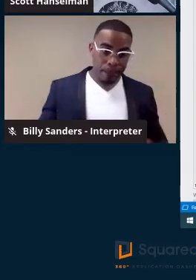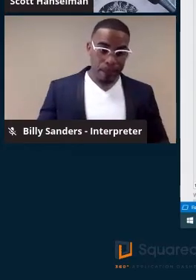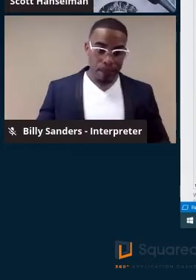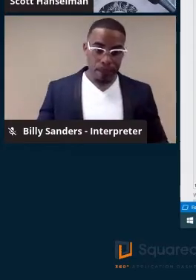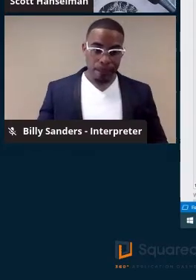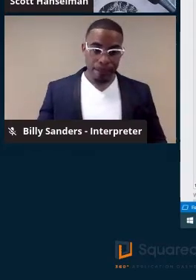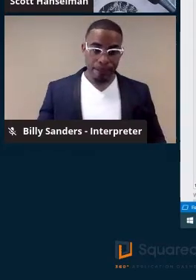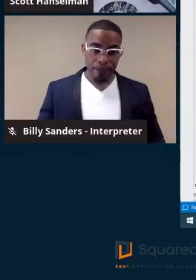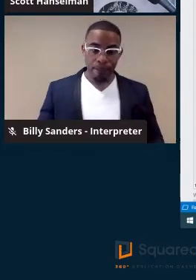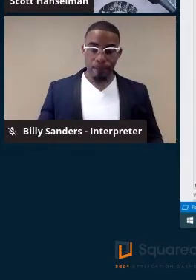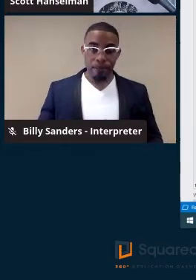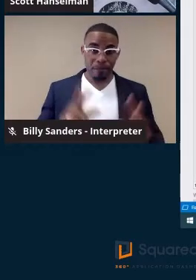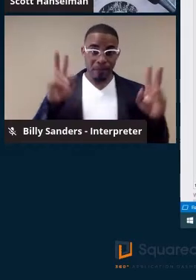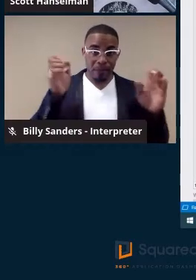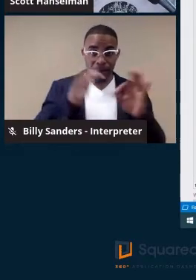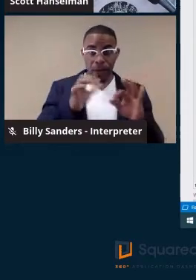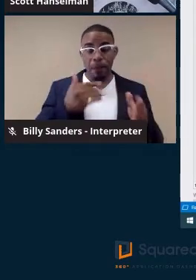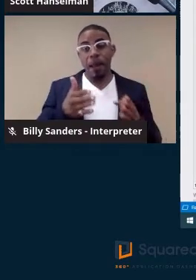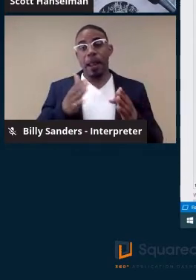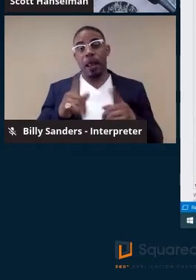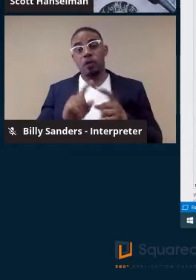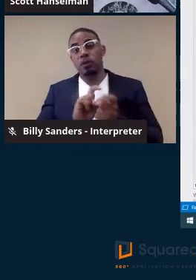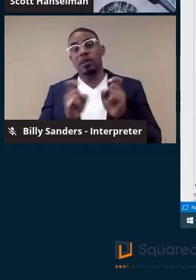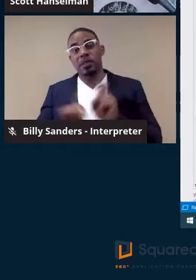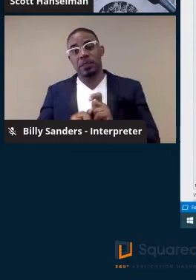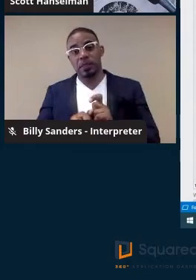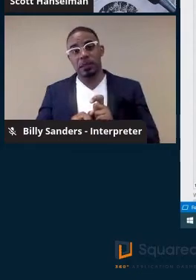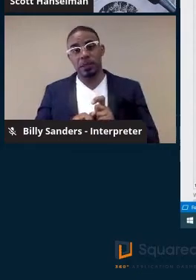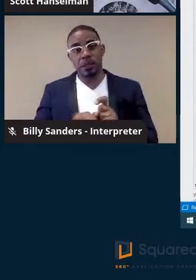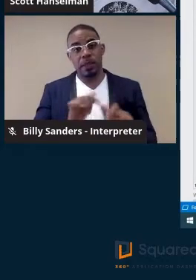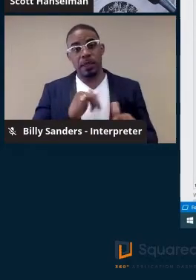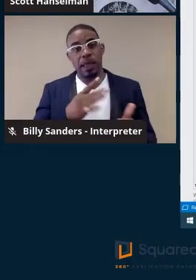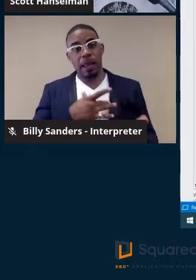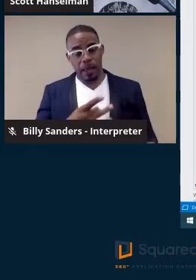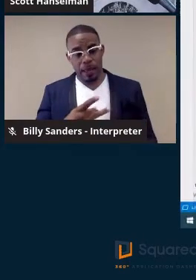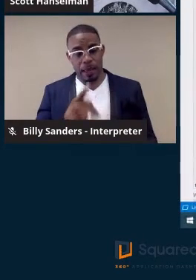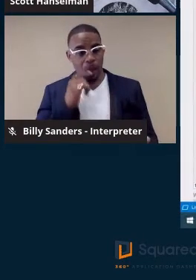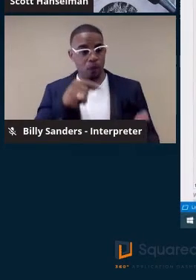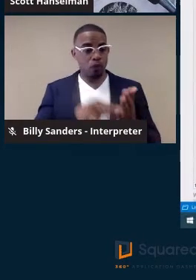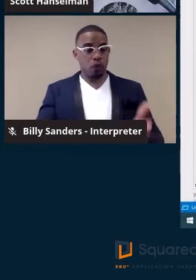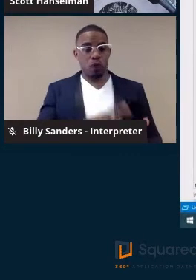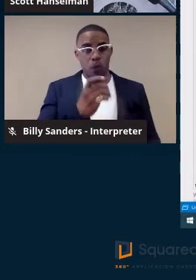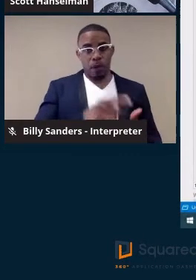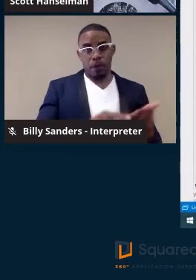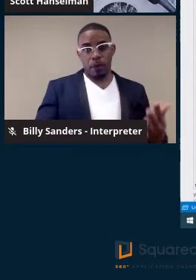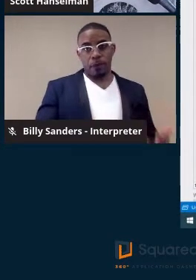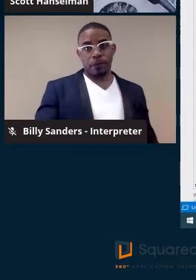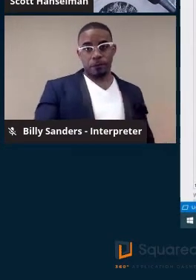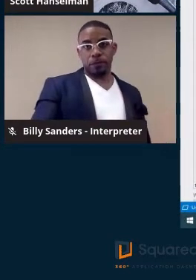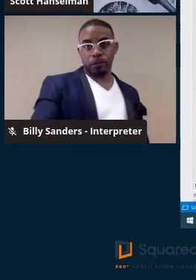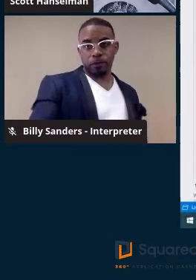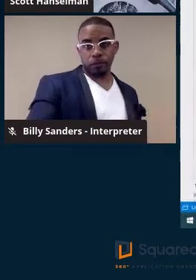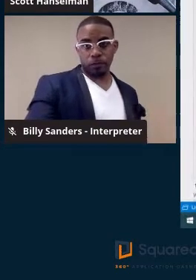And those themes I'm allowed to change as I like. I'll show you one of those.